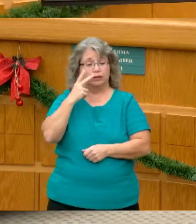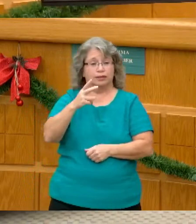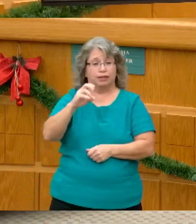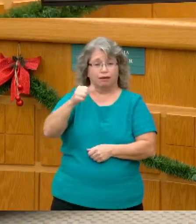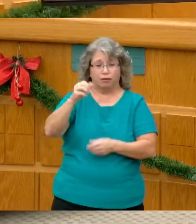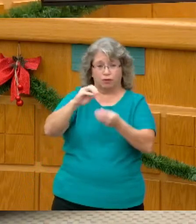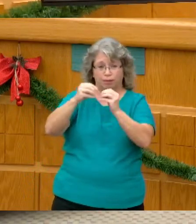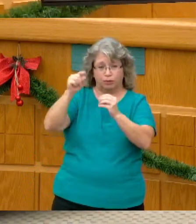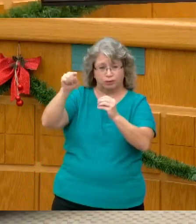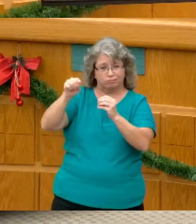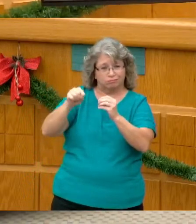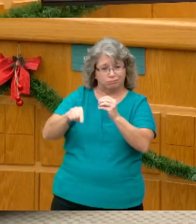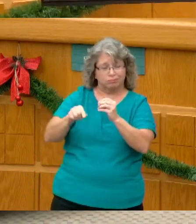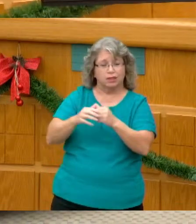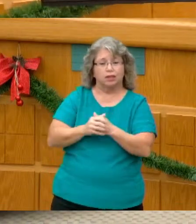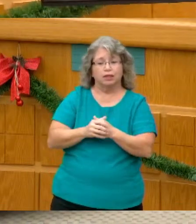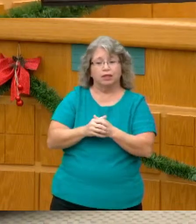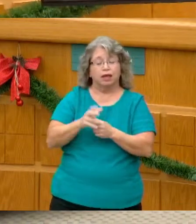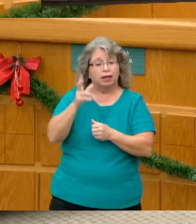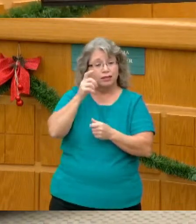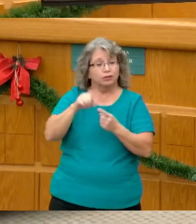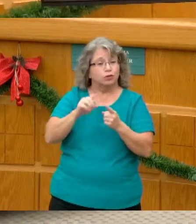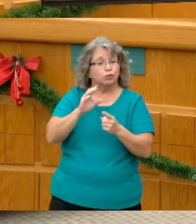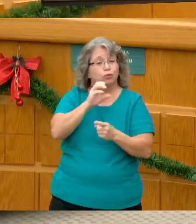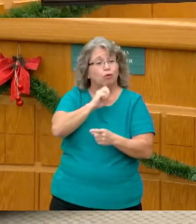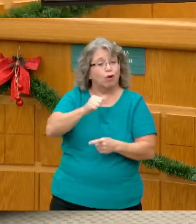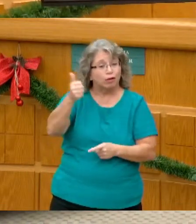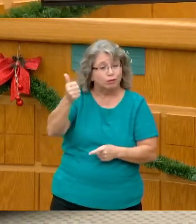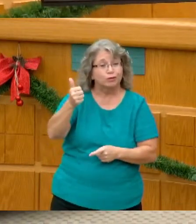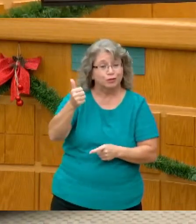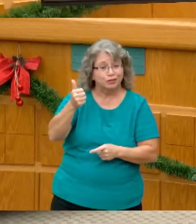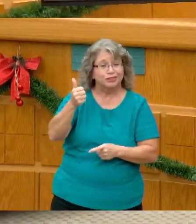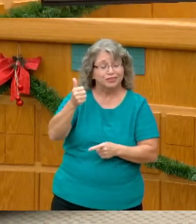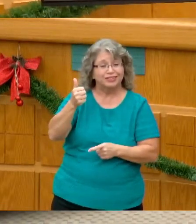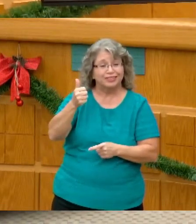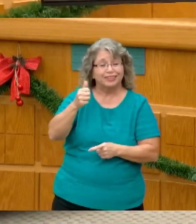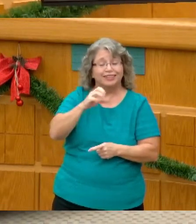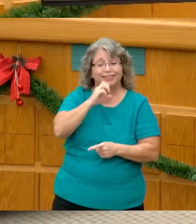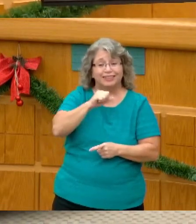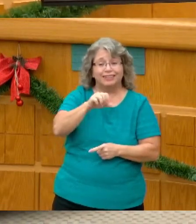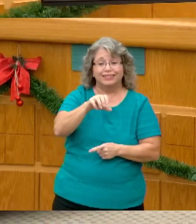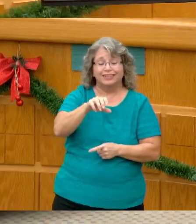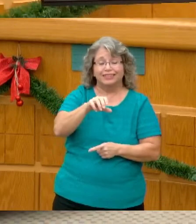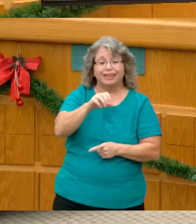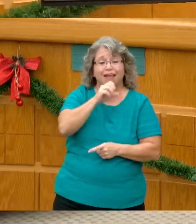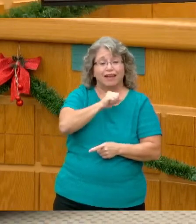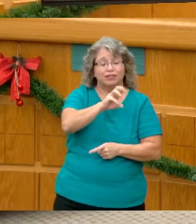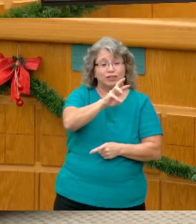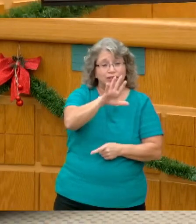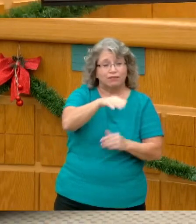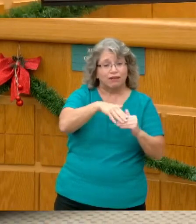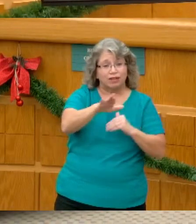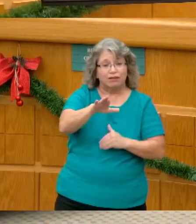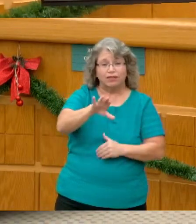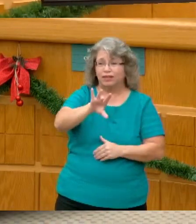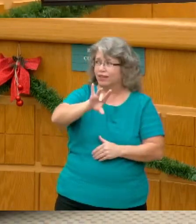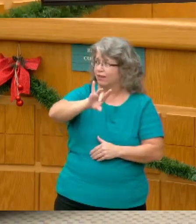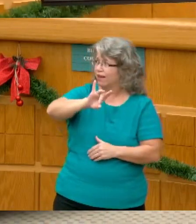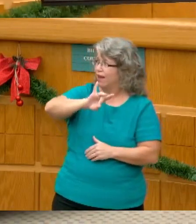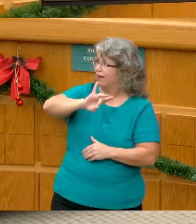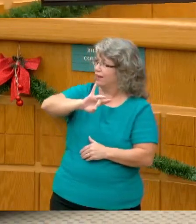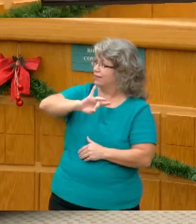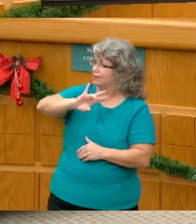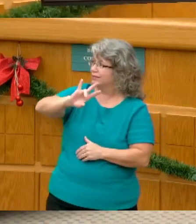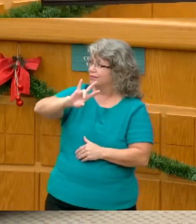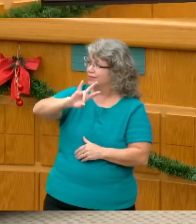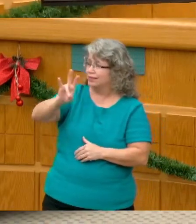guess, listen to your elders. Look at our elders. They're 65 and older of the eligible population. They're 80% fully vaccinated. So I'm reassured